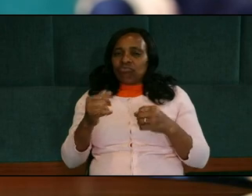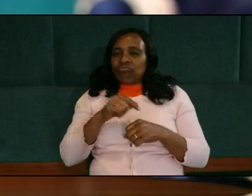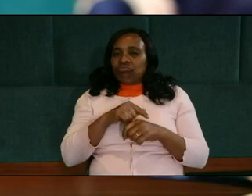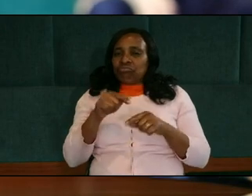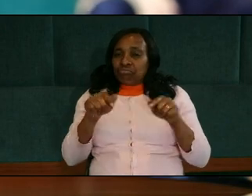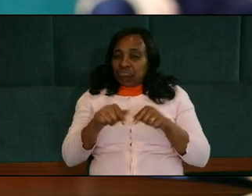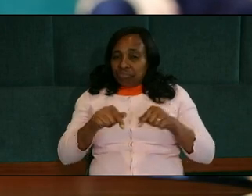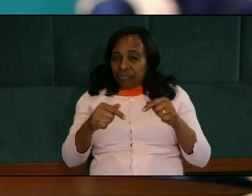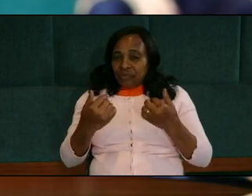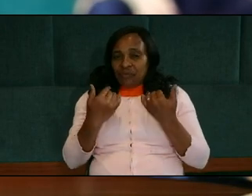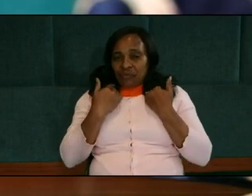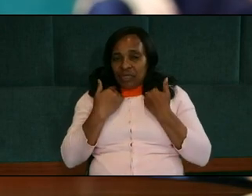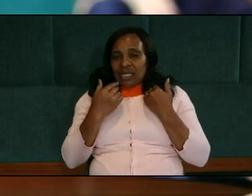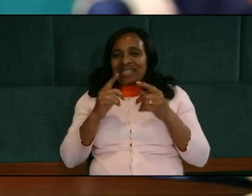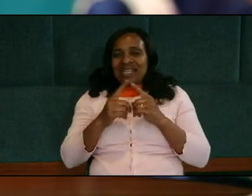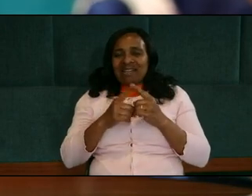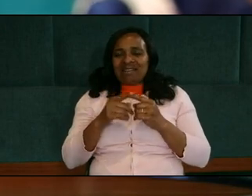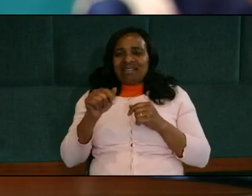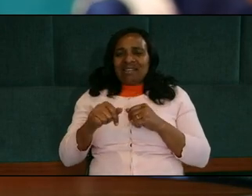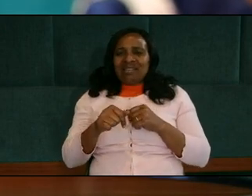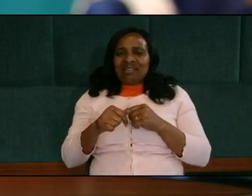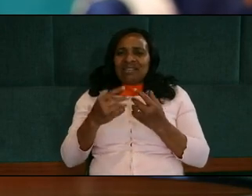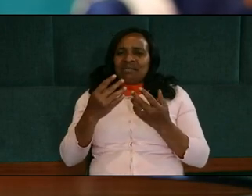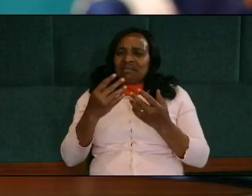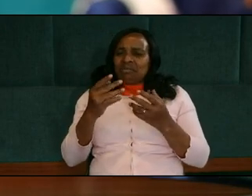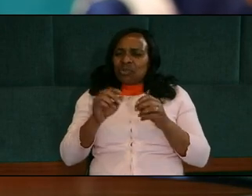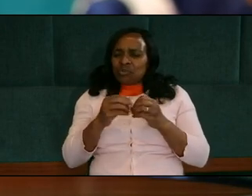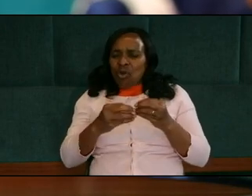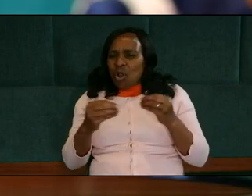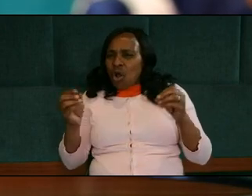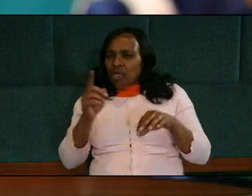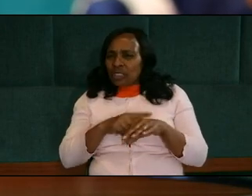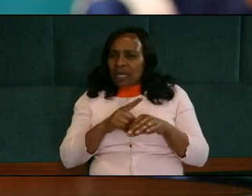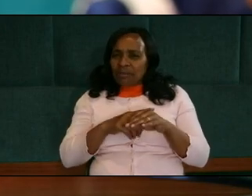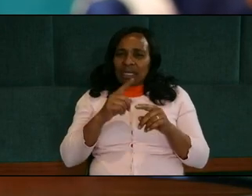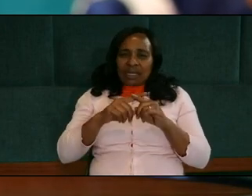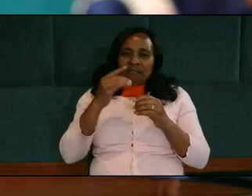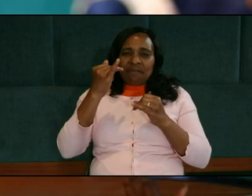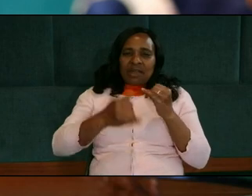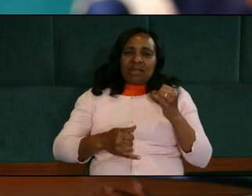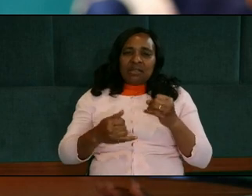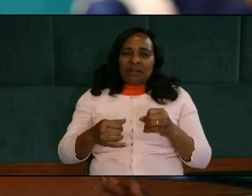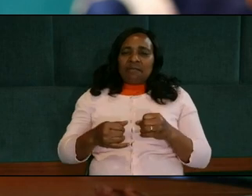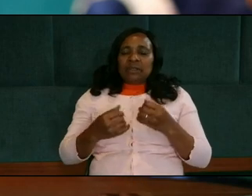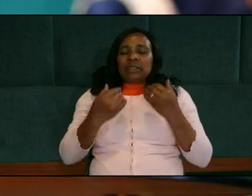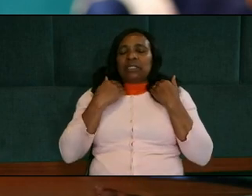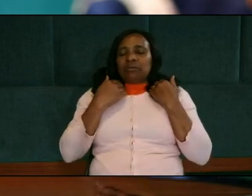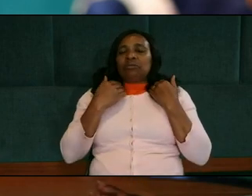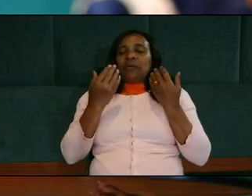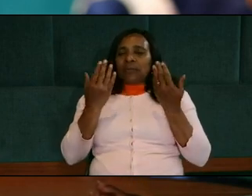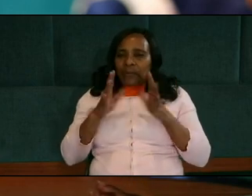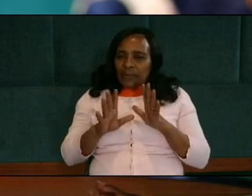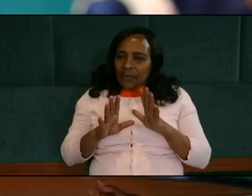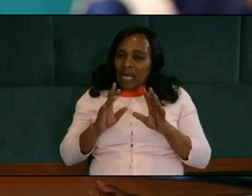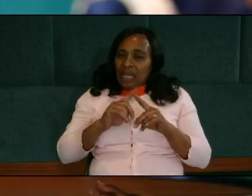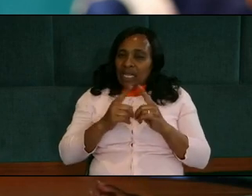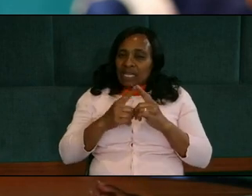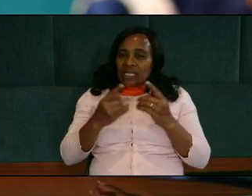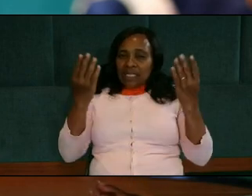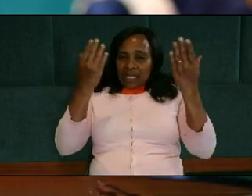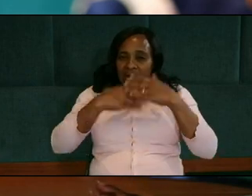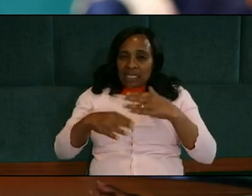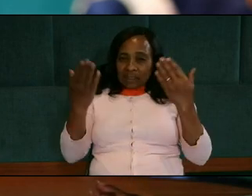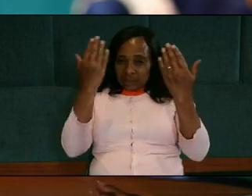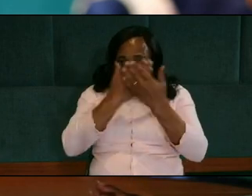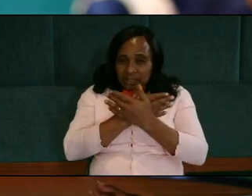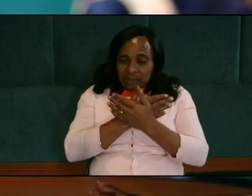sleep. She tossed and turned for what seemed like a long time. Finally, she fell asleep. Then, in the dark of